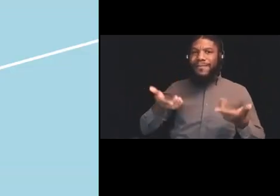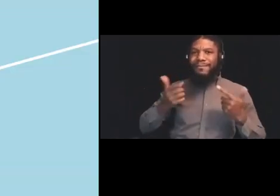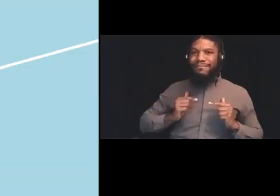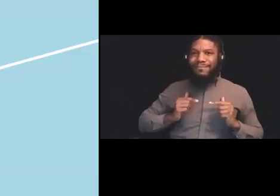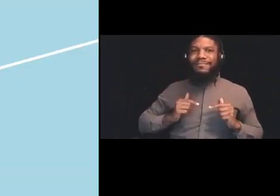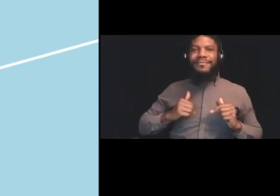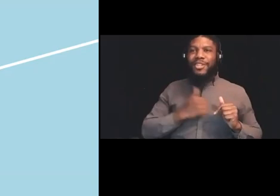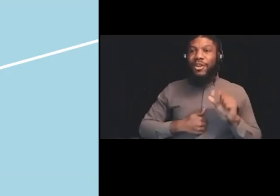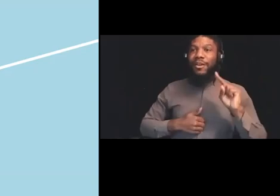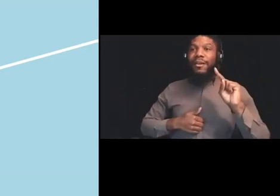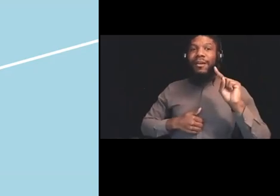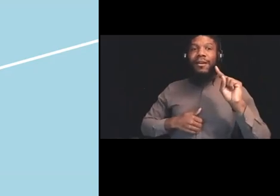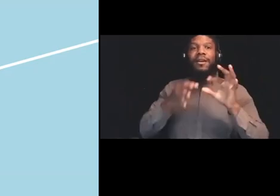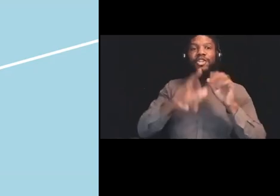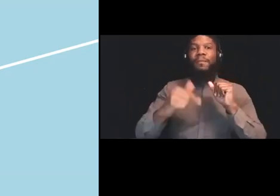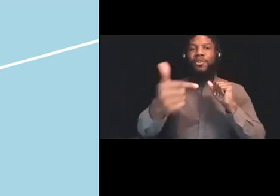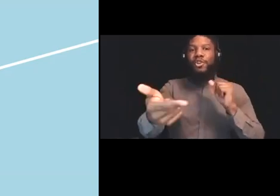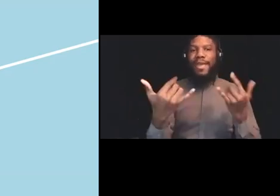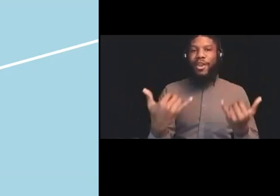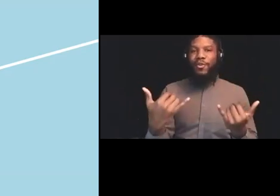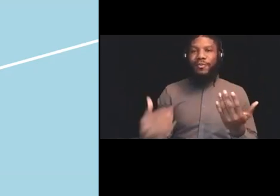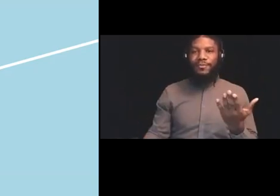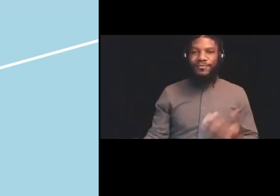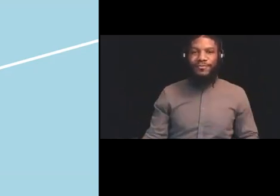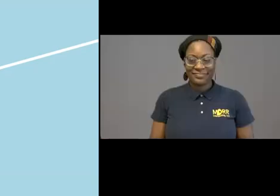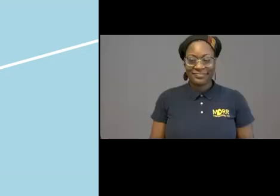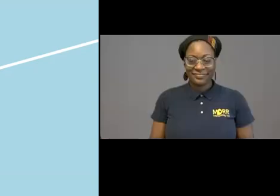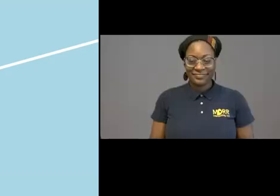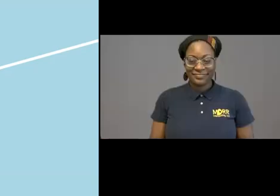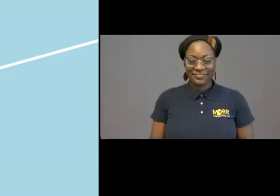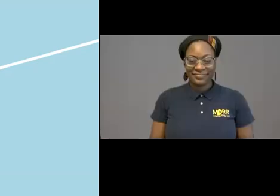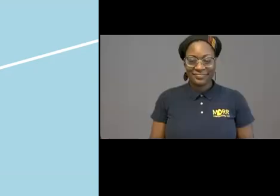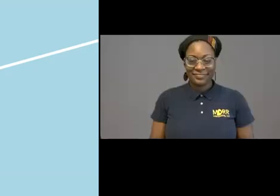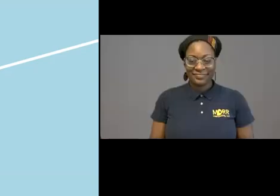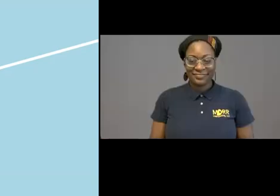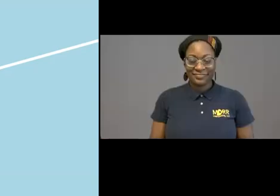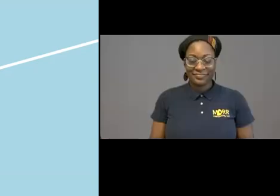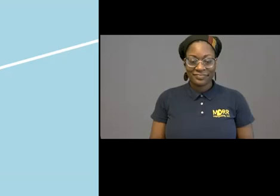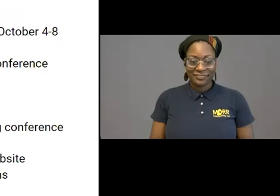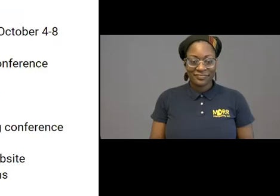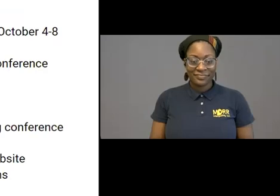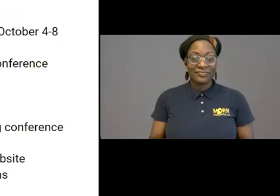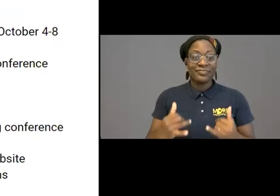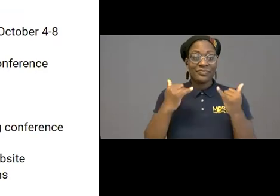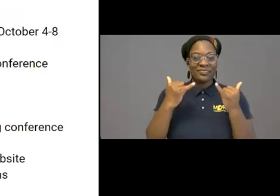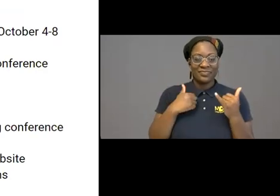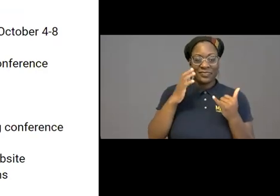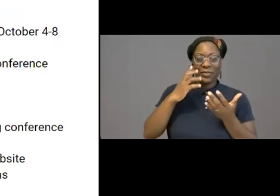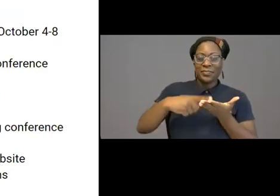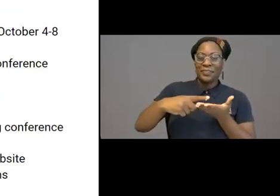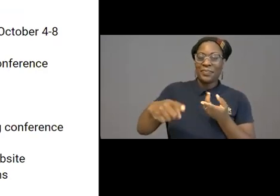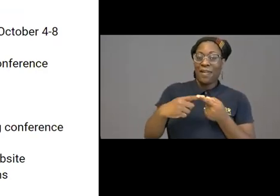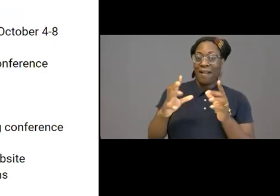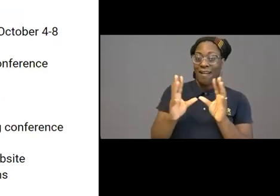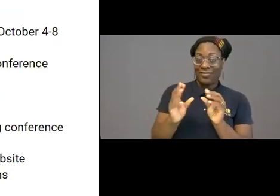sorry. No, it's okay. Now I will talk about our conferences. So the conference committee